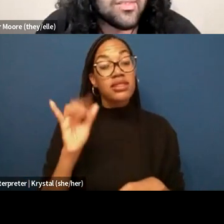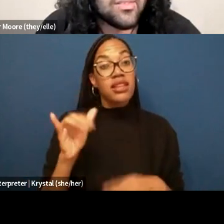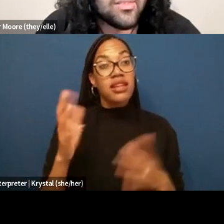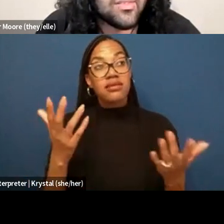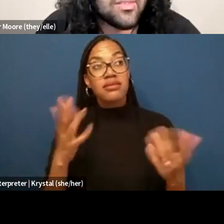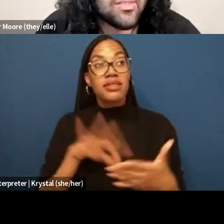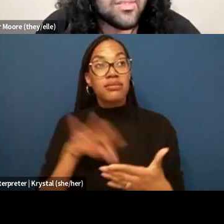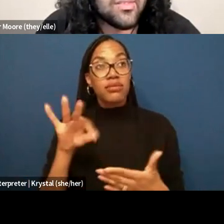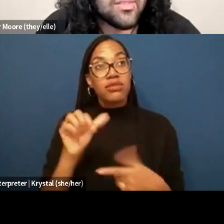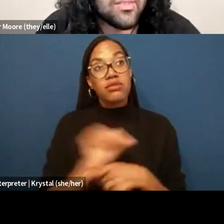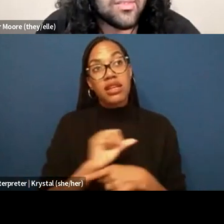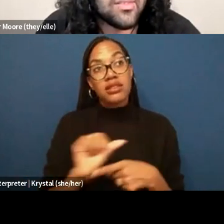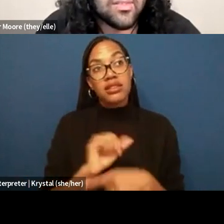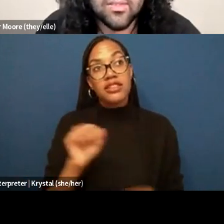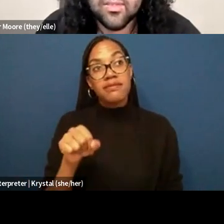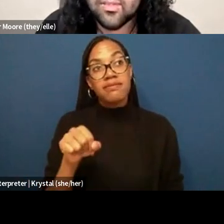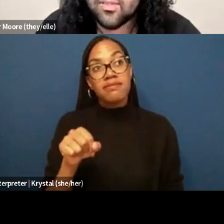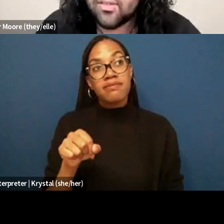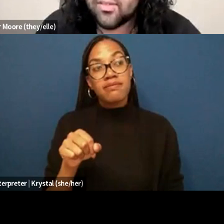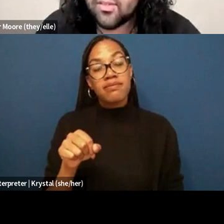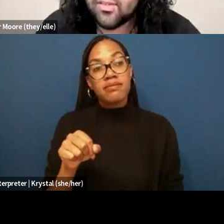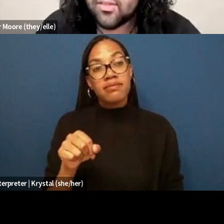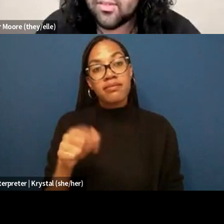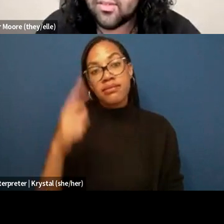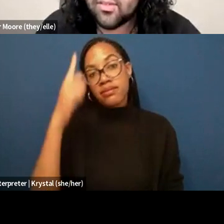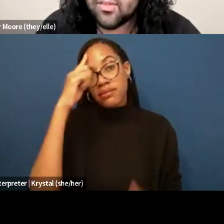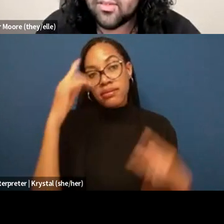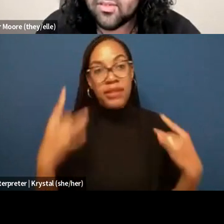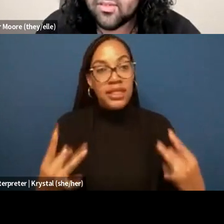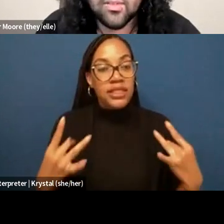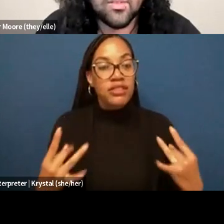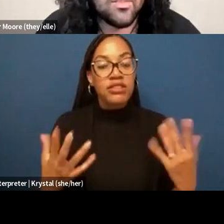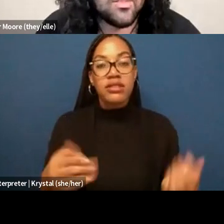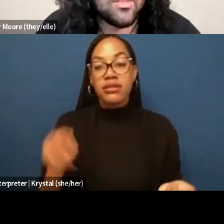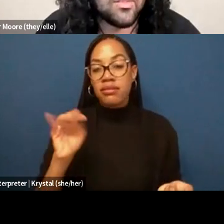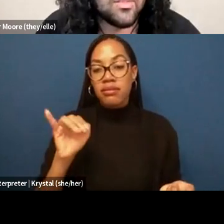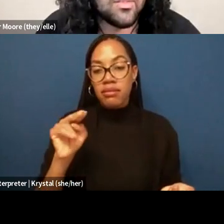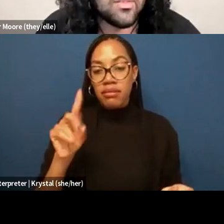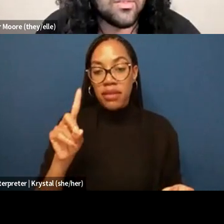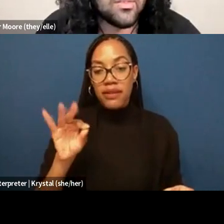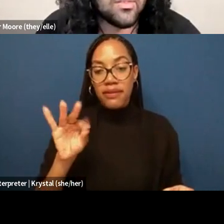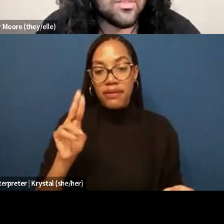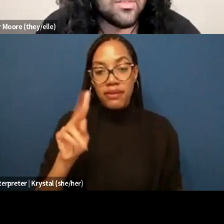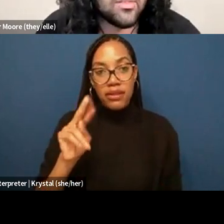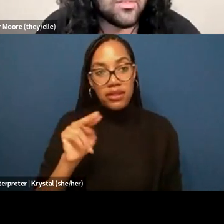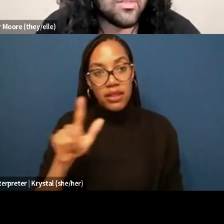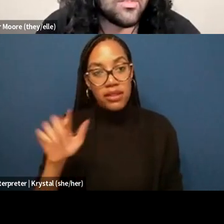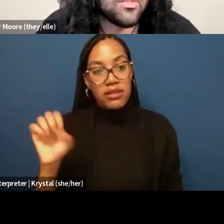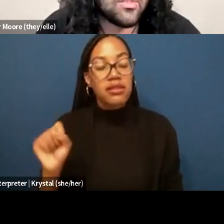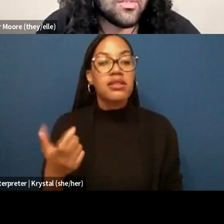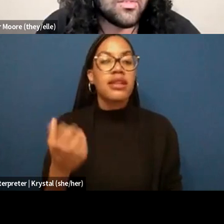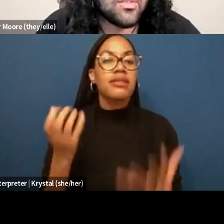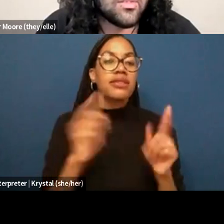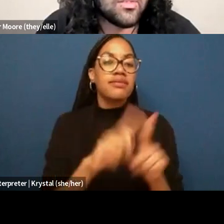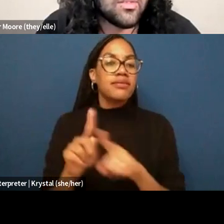spiritual practices, meditation, mindfulness, somatic practices, many somatic practices. You know, ironically, we